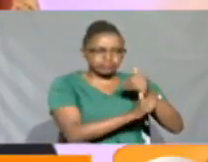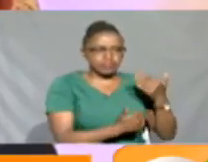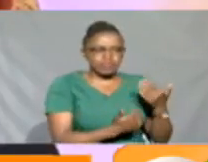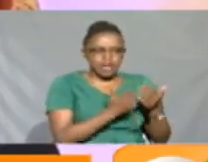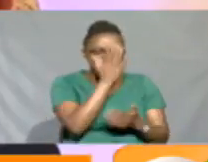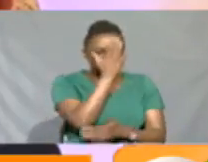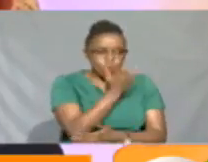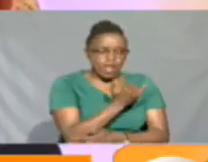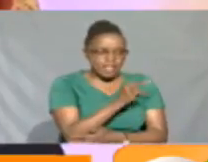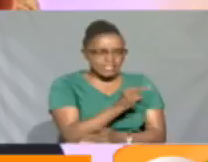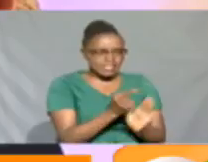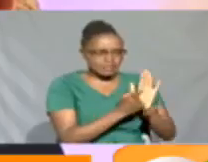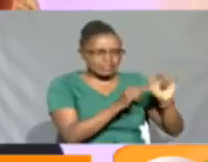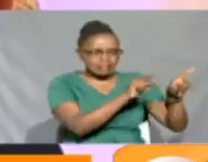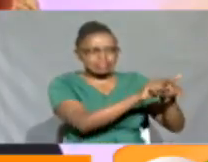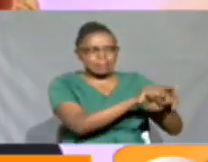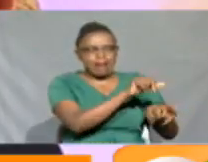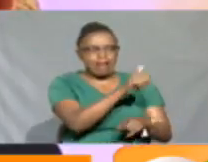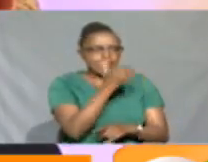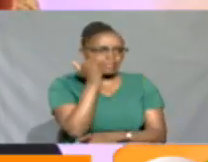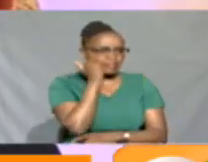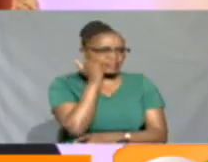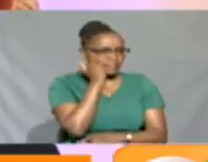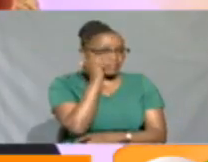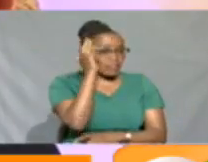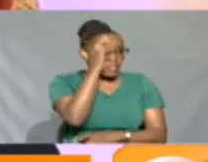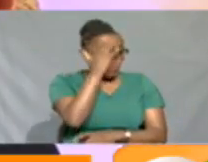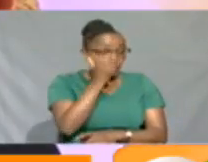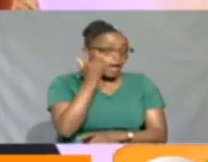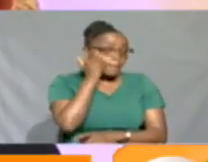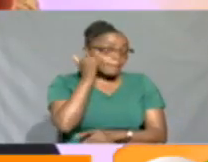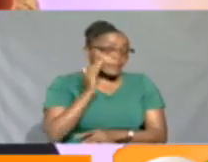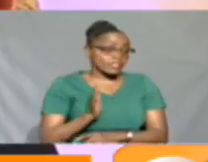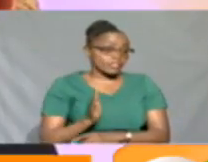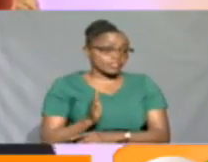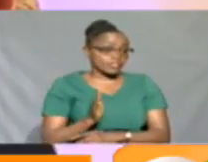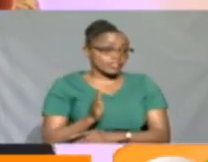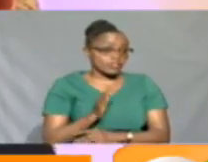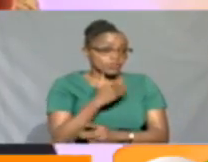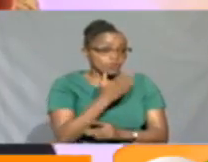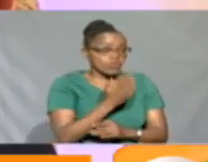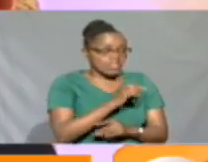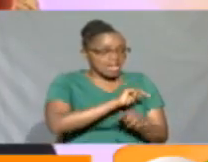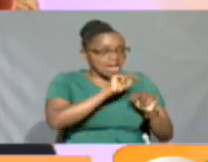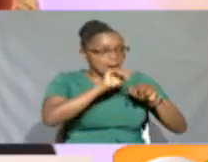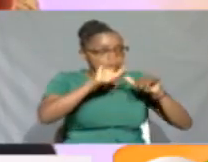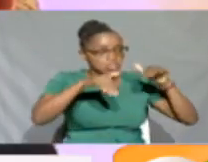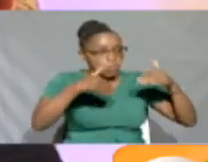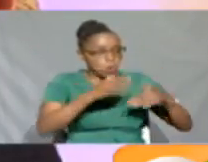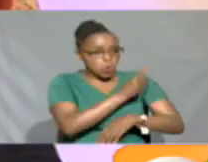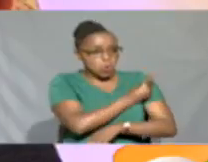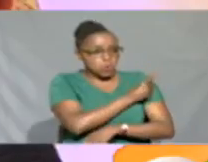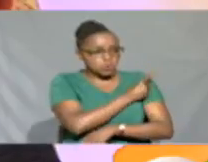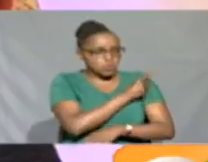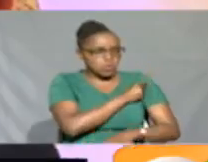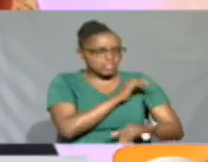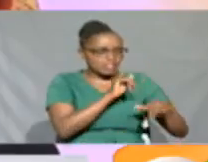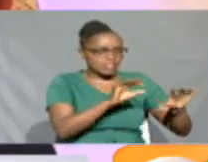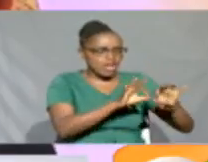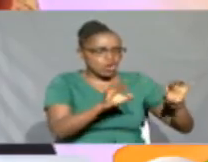because these symptoms look like other diseases, that's why patients come late or even the doctors take time